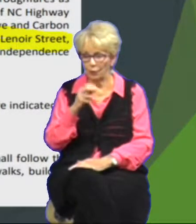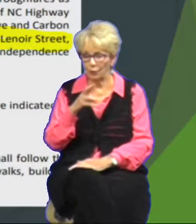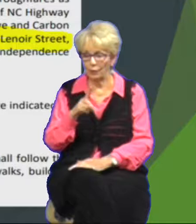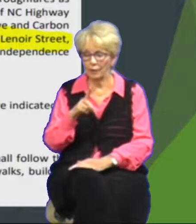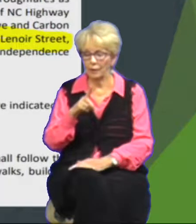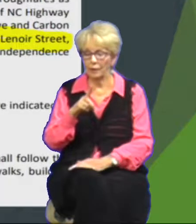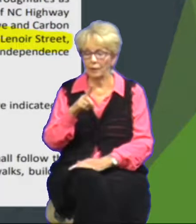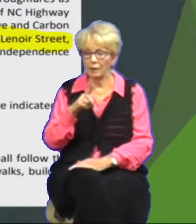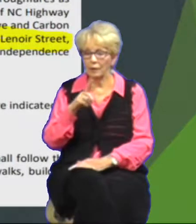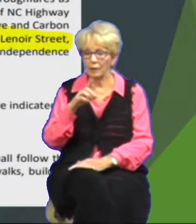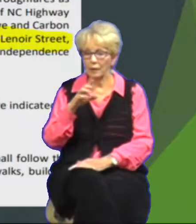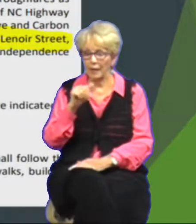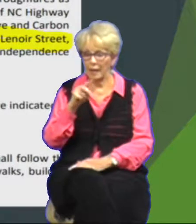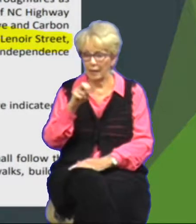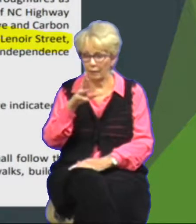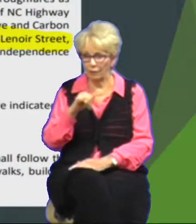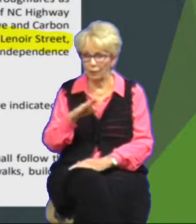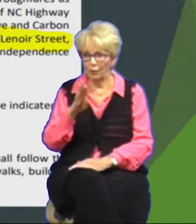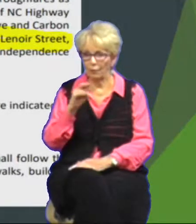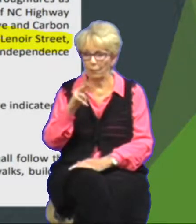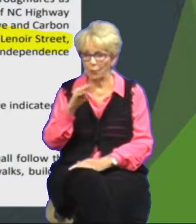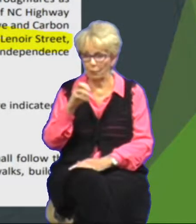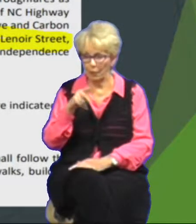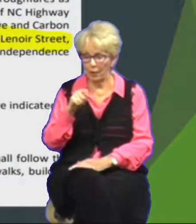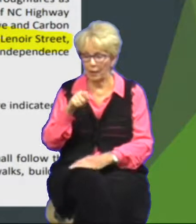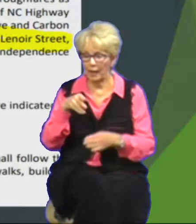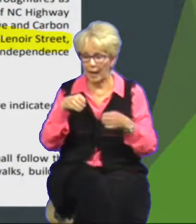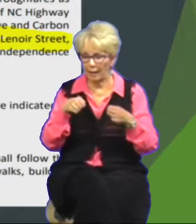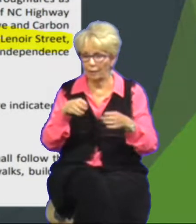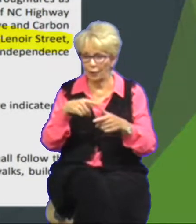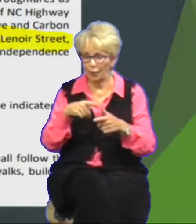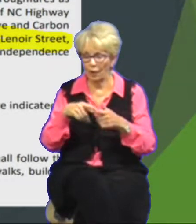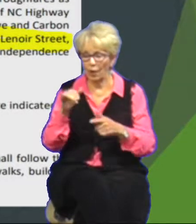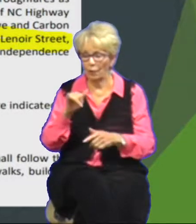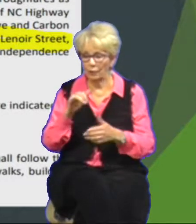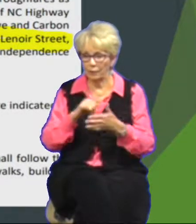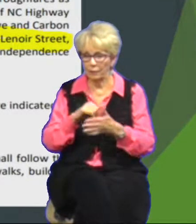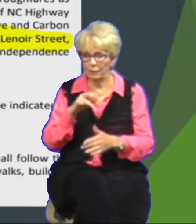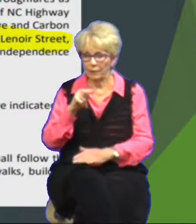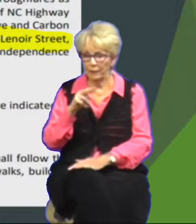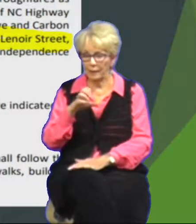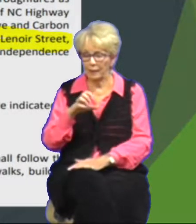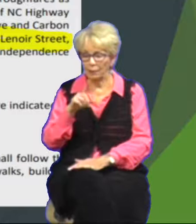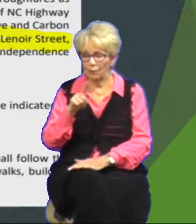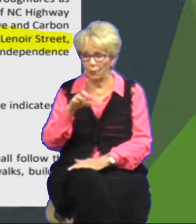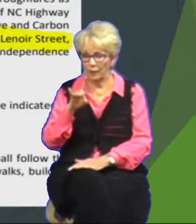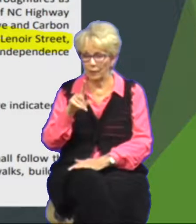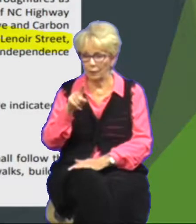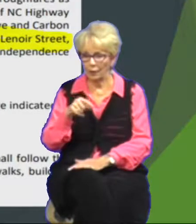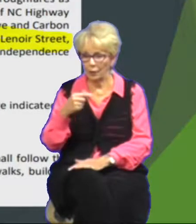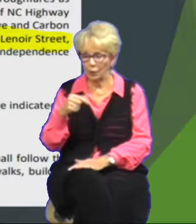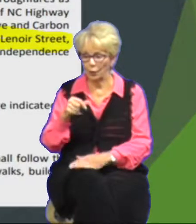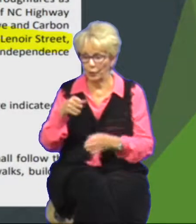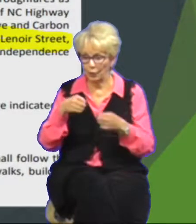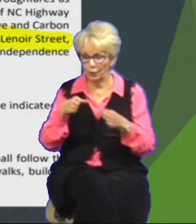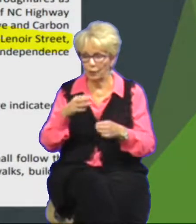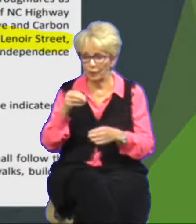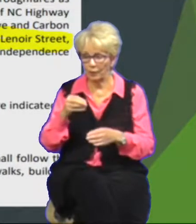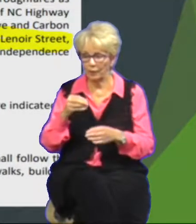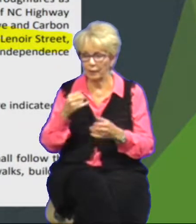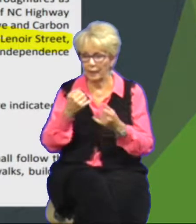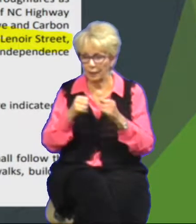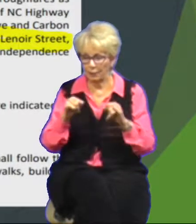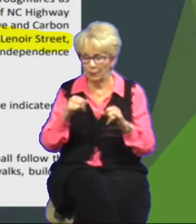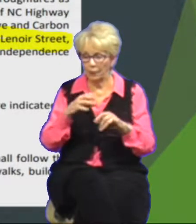Street, Avery Avenue, and Burkmont Avenue, and then also NC 181 Green Street and Independence